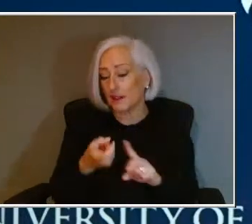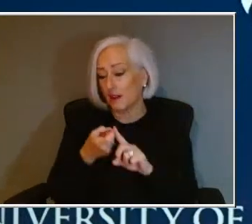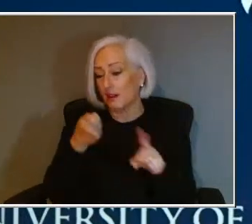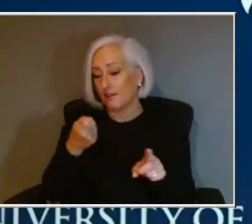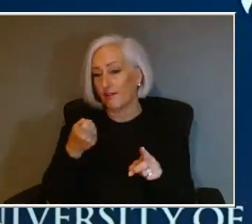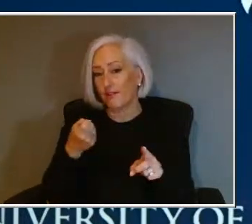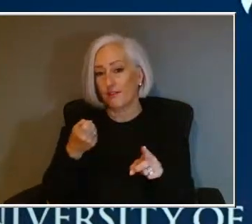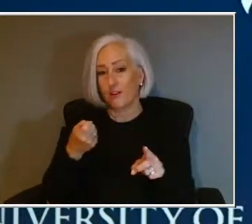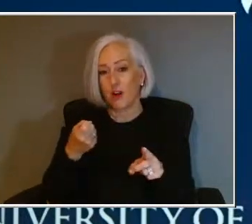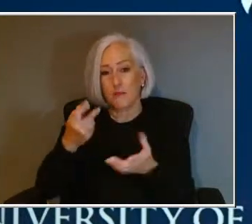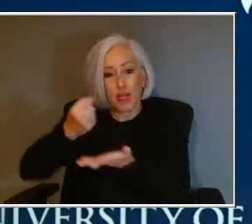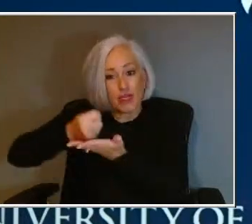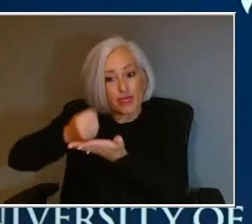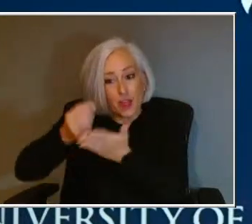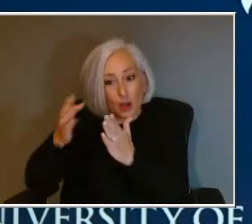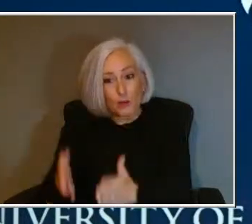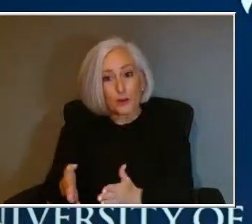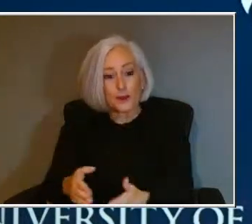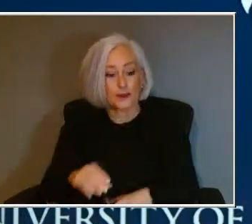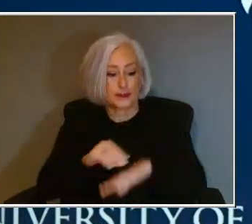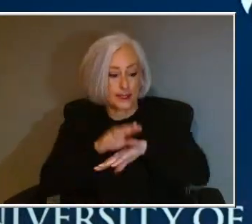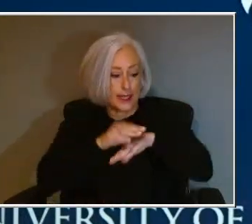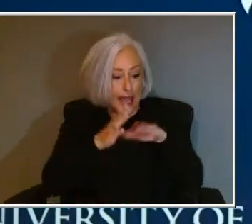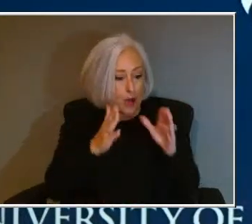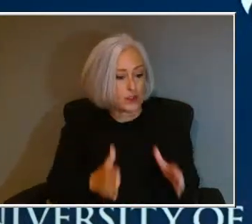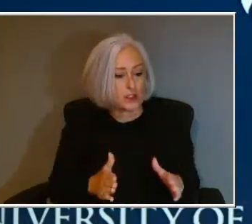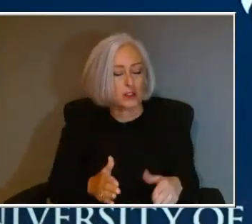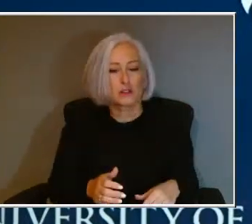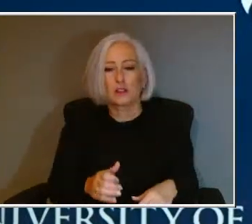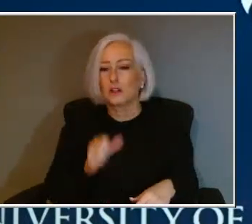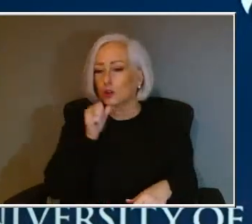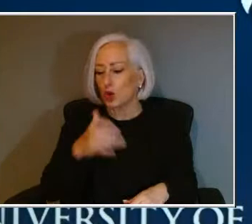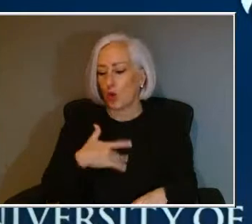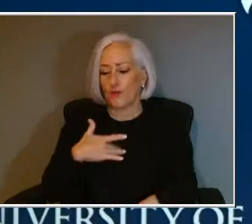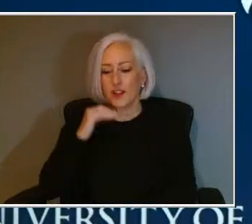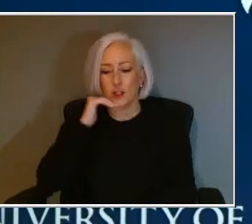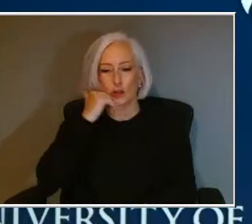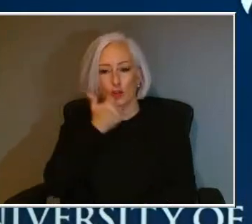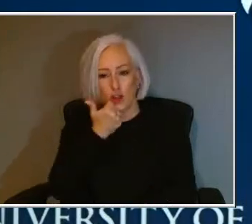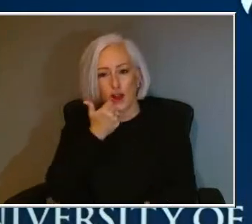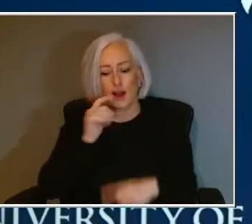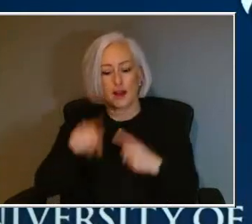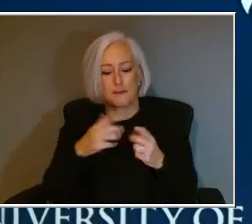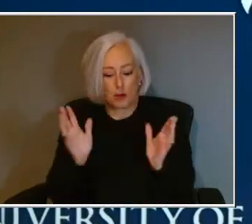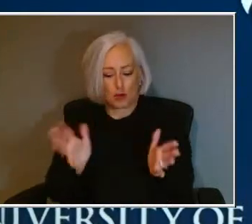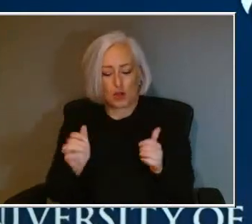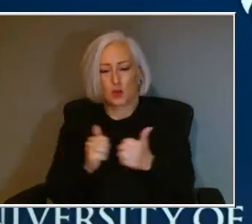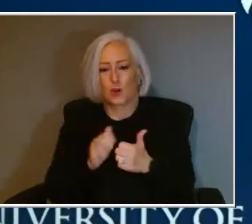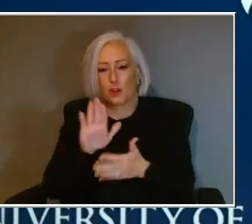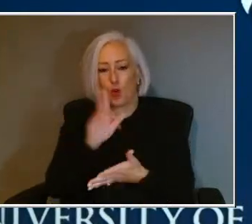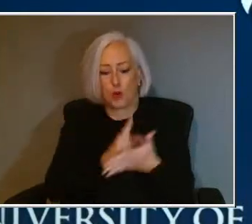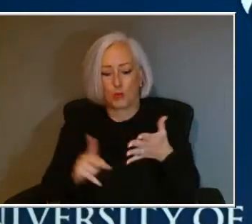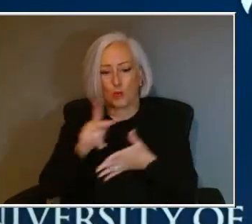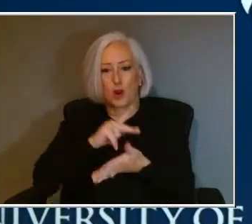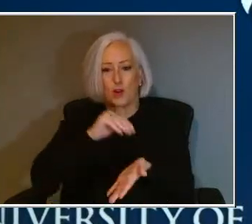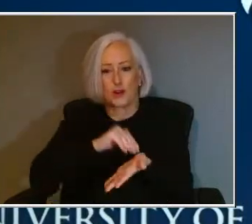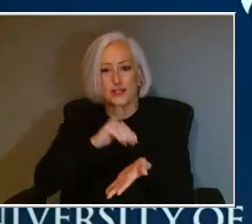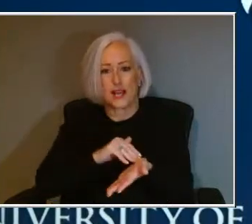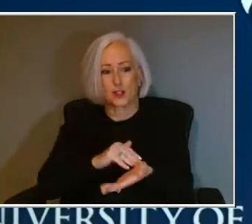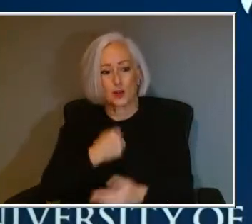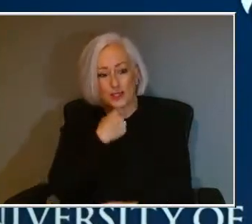therapist, a counselor. Don't feel shy for talking to your primary care or any doctor that yes, I need